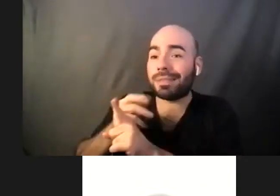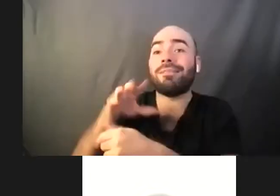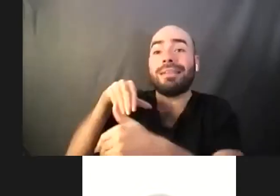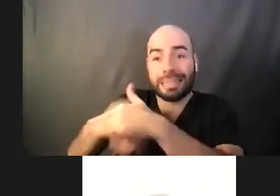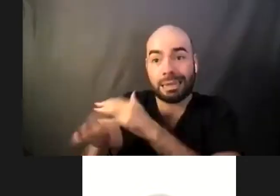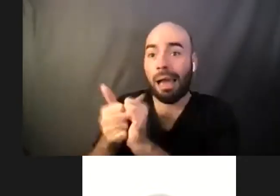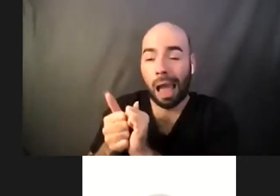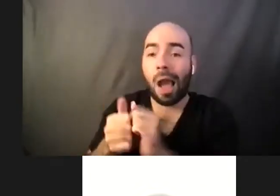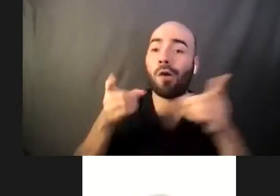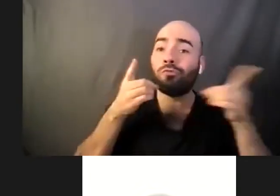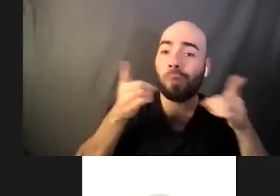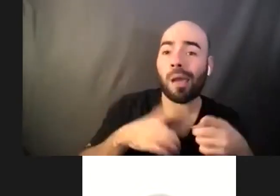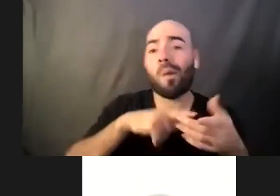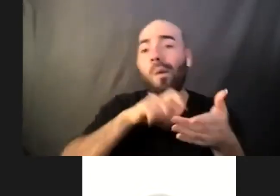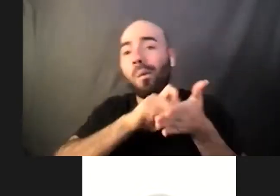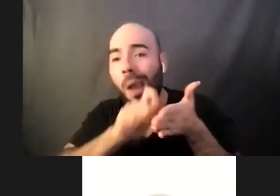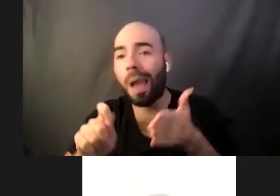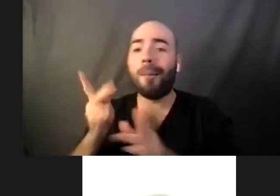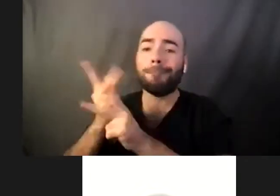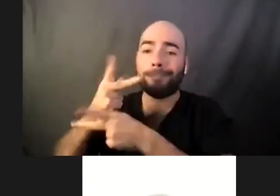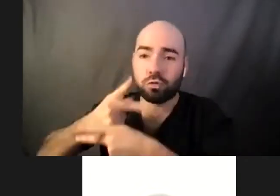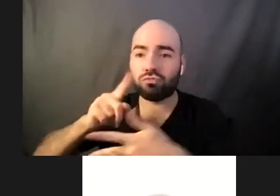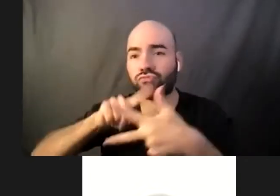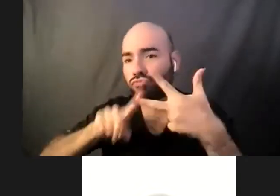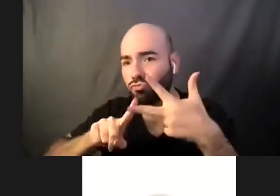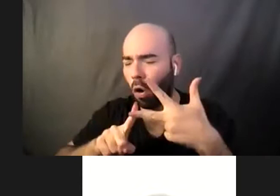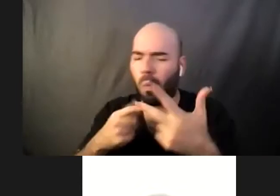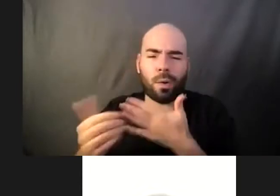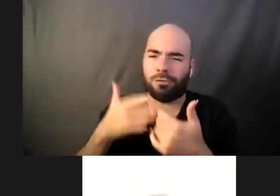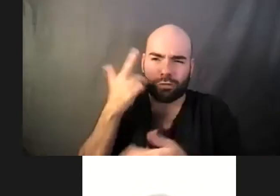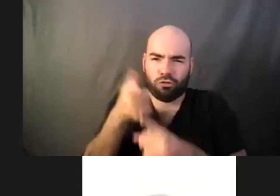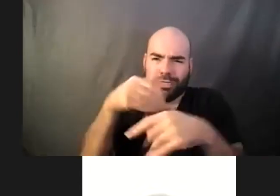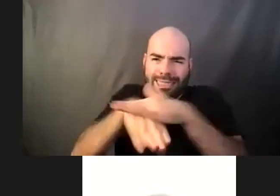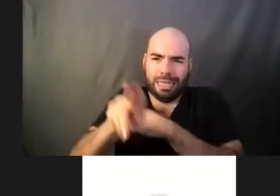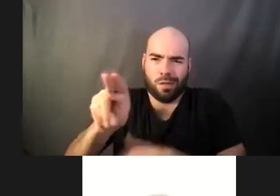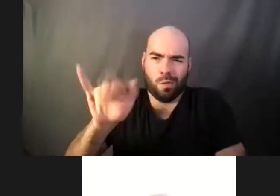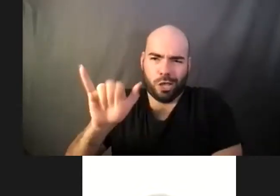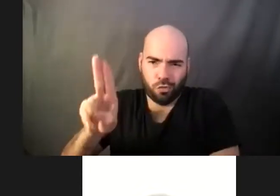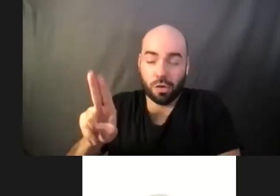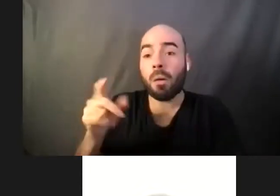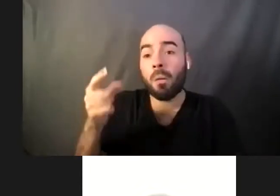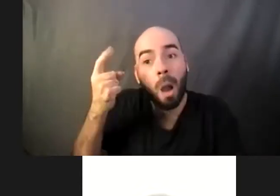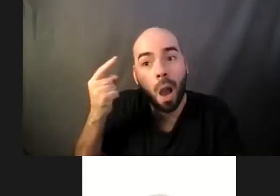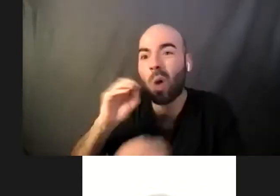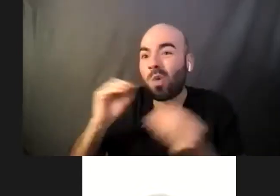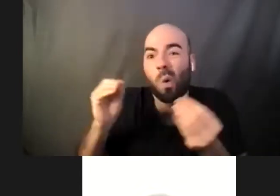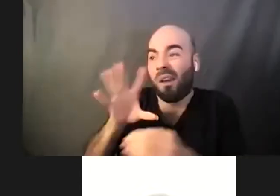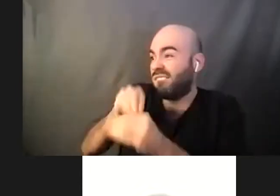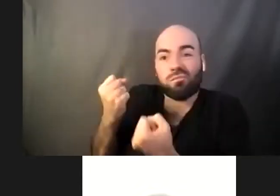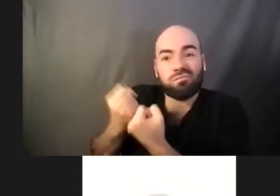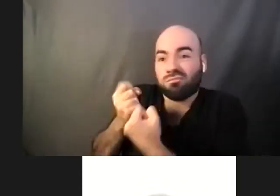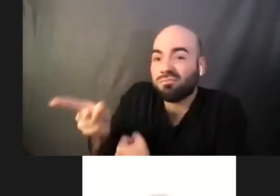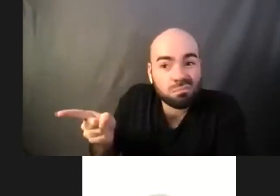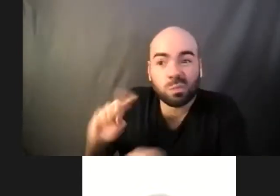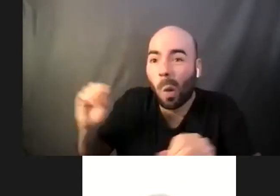writing, producing, or whatever you get in for. And no one would produce for him. And no one would